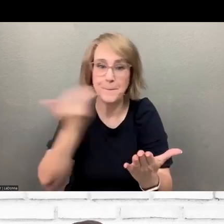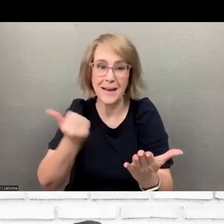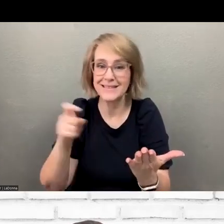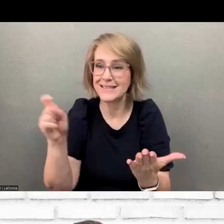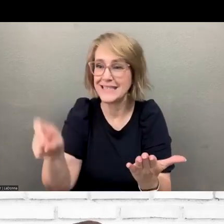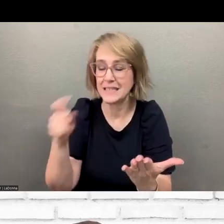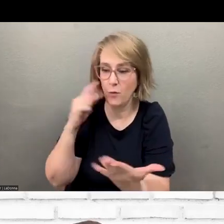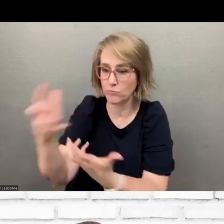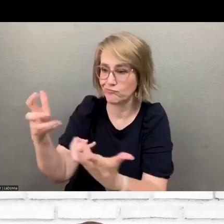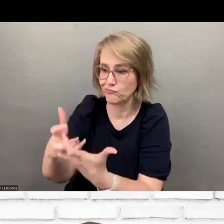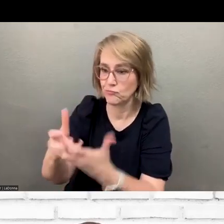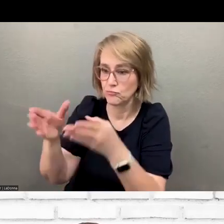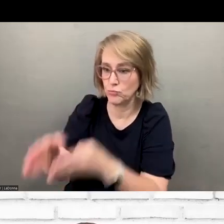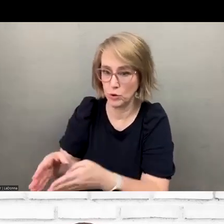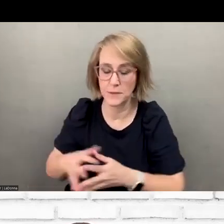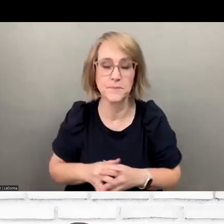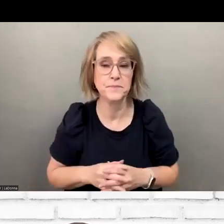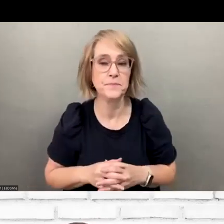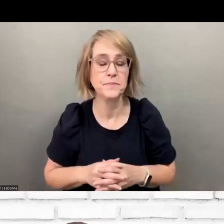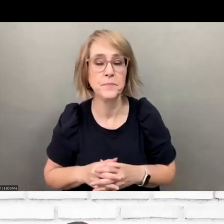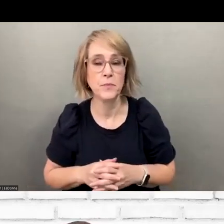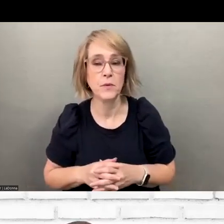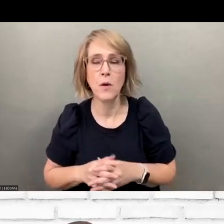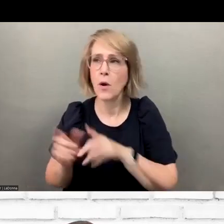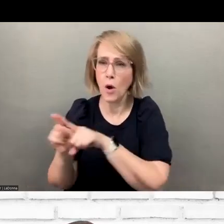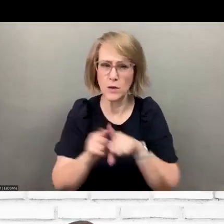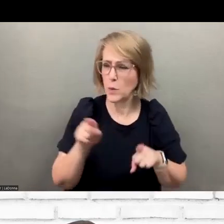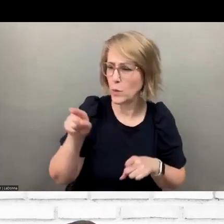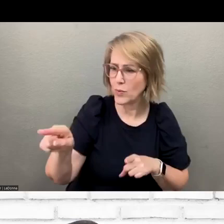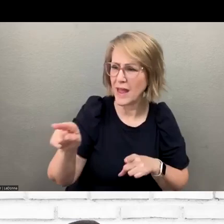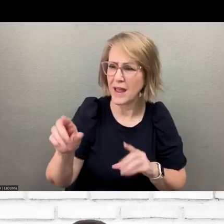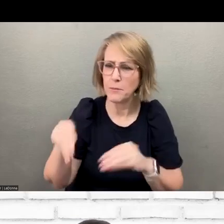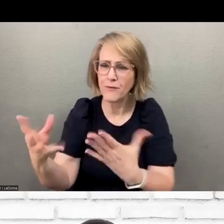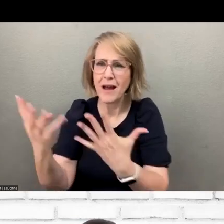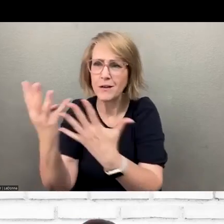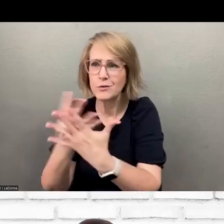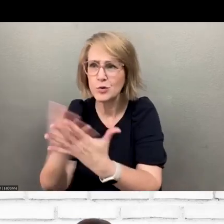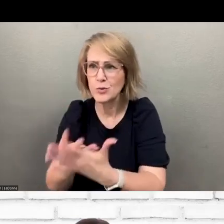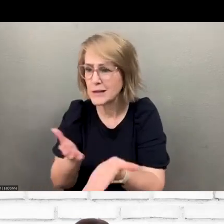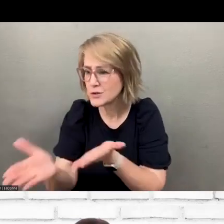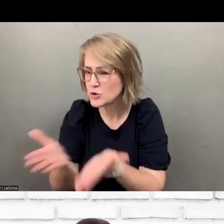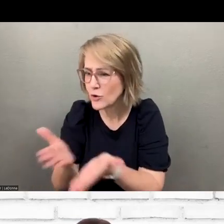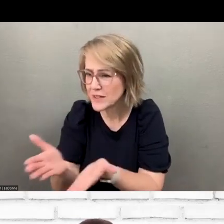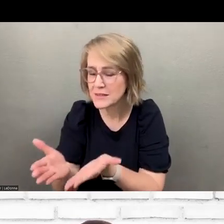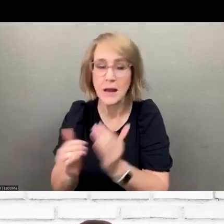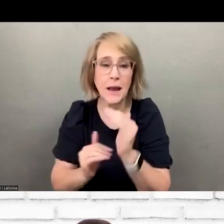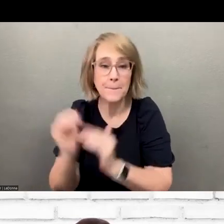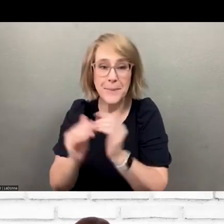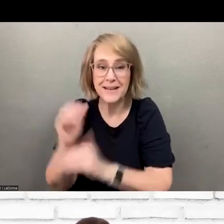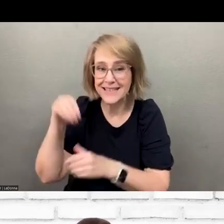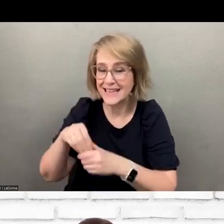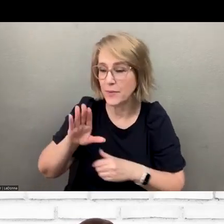that individual. There was also something in there about their screening services where they have built in to the